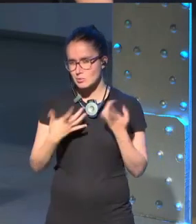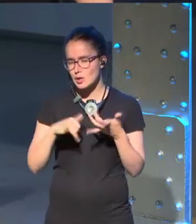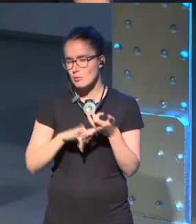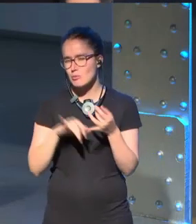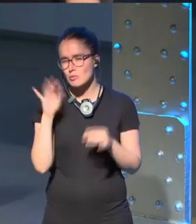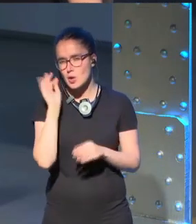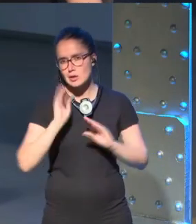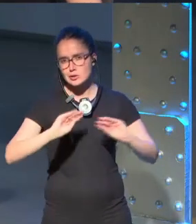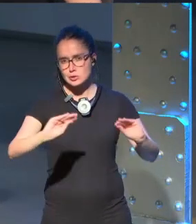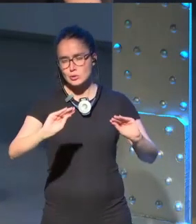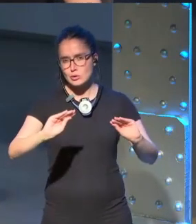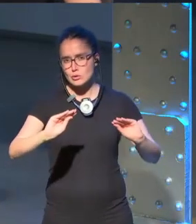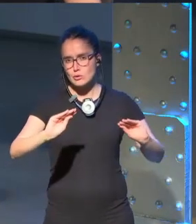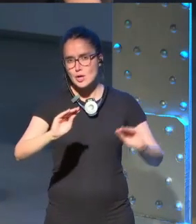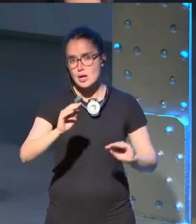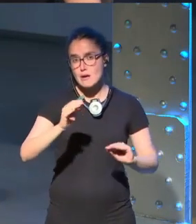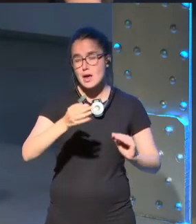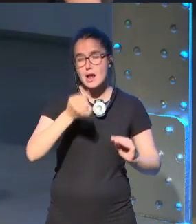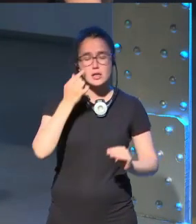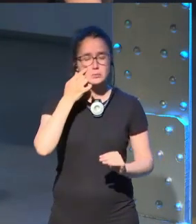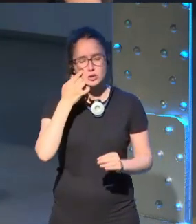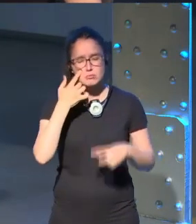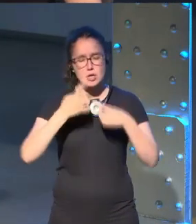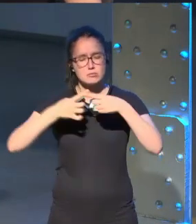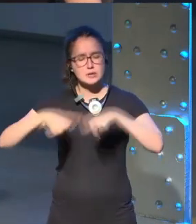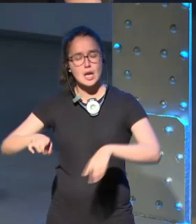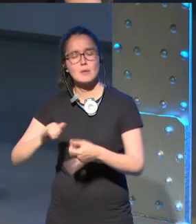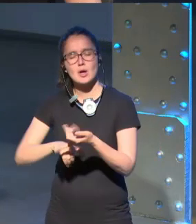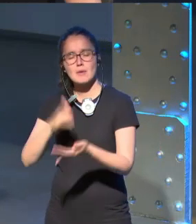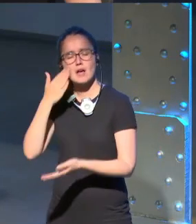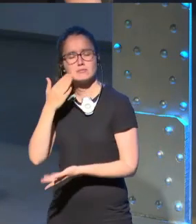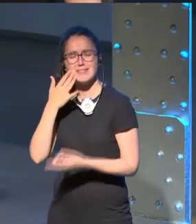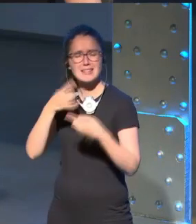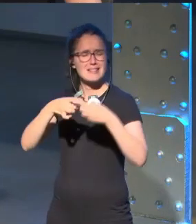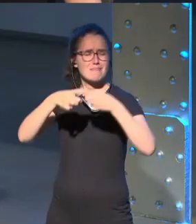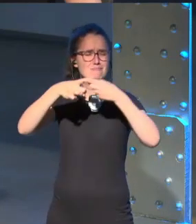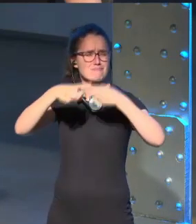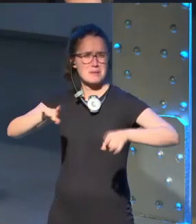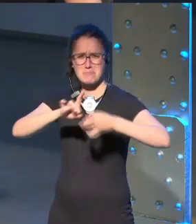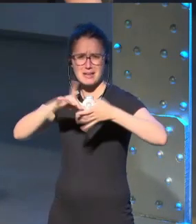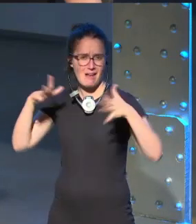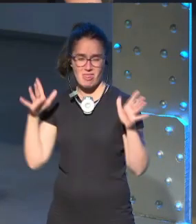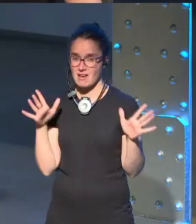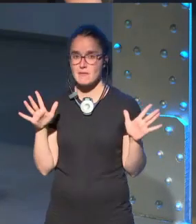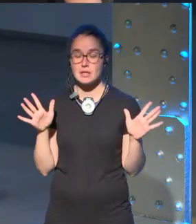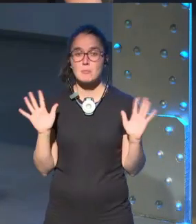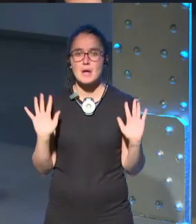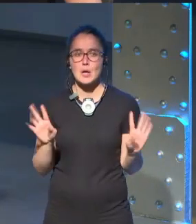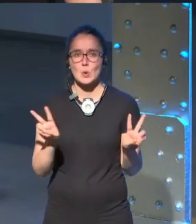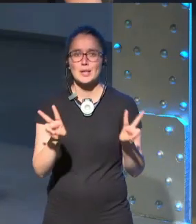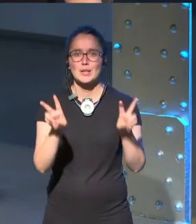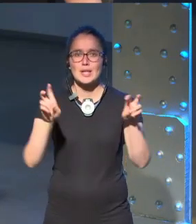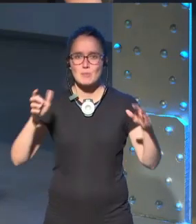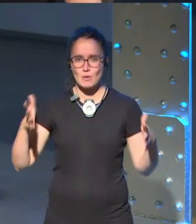people. She's much warmer. There's a whole lot of differences between them. But the thing is, even though